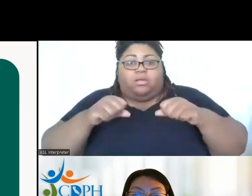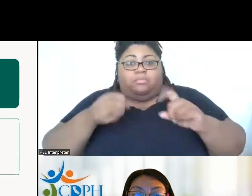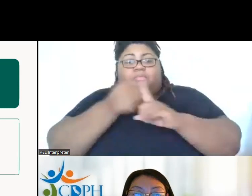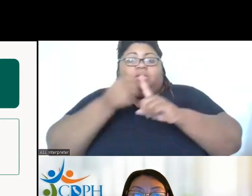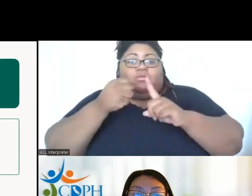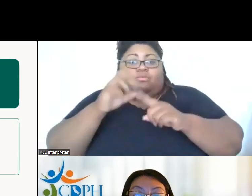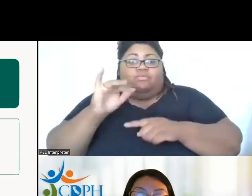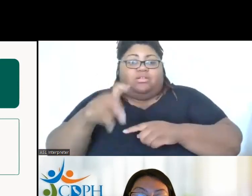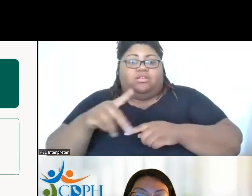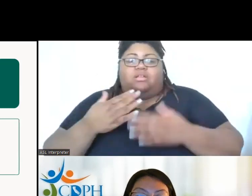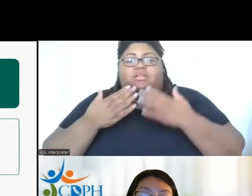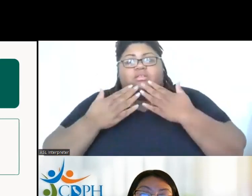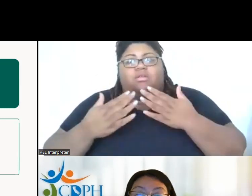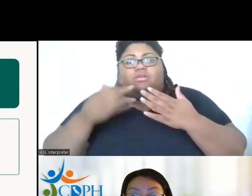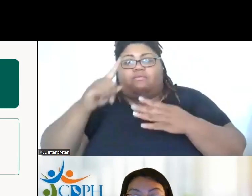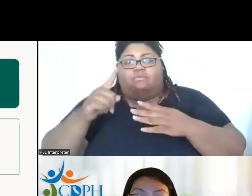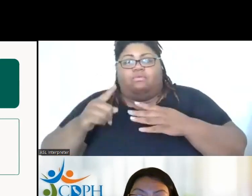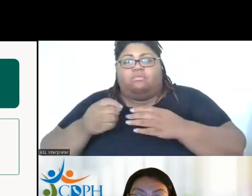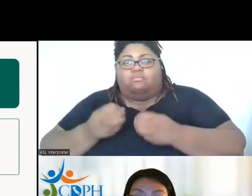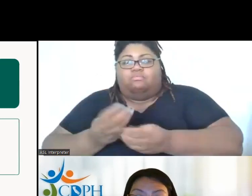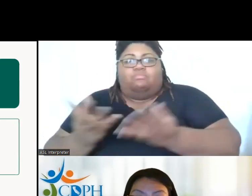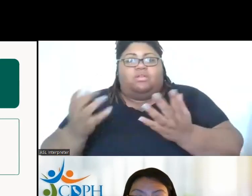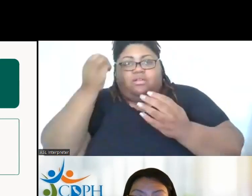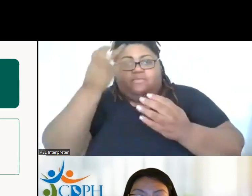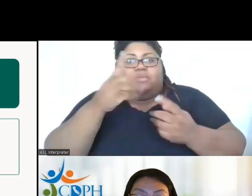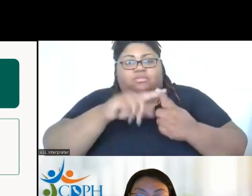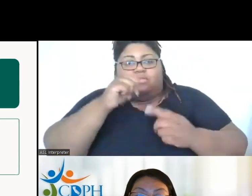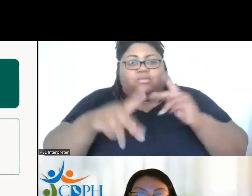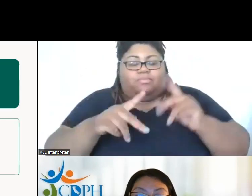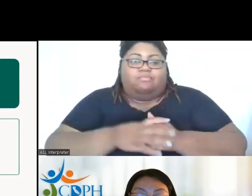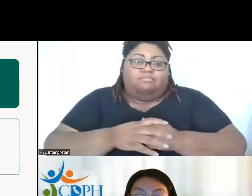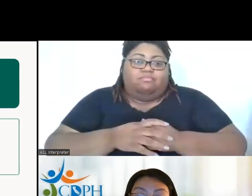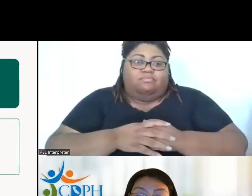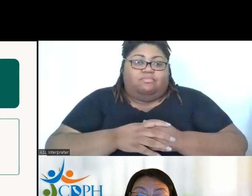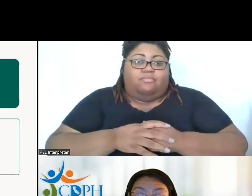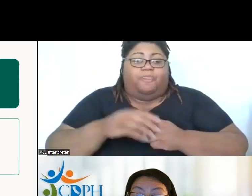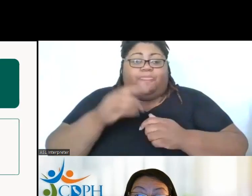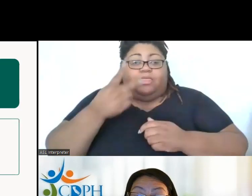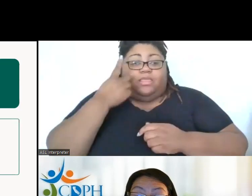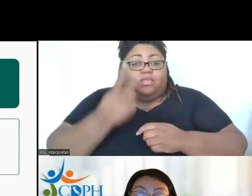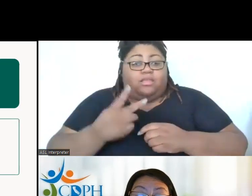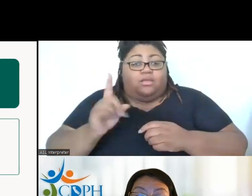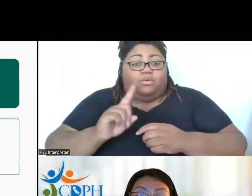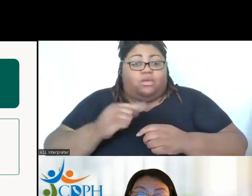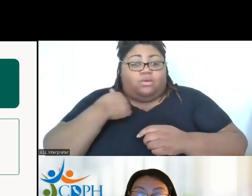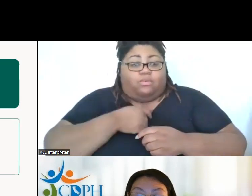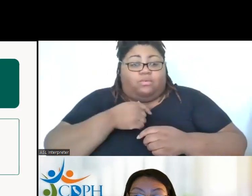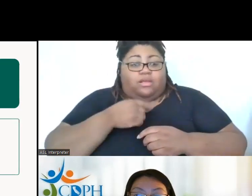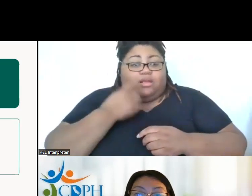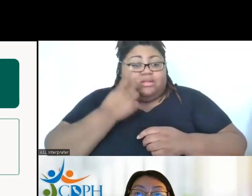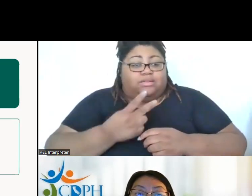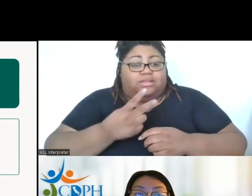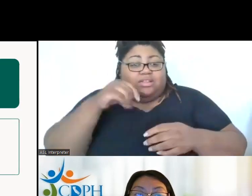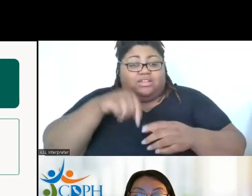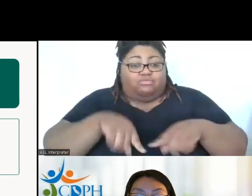out. As I review back where we came from in this pandemic, you'll remember when all we had was masks.